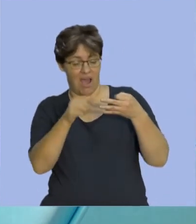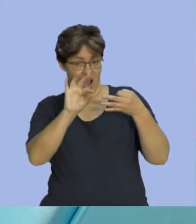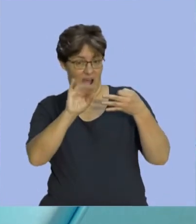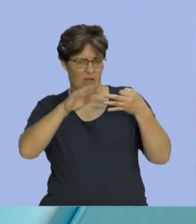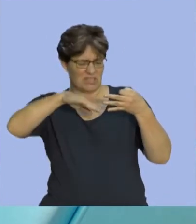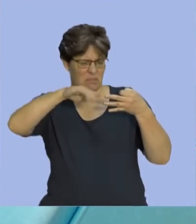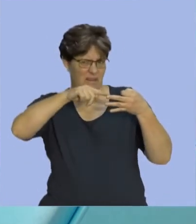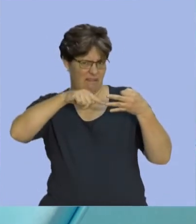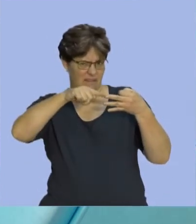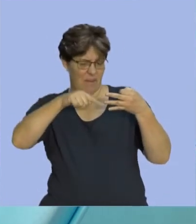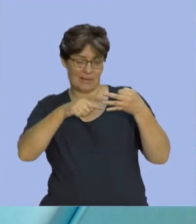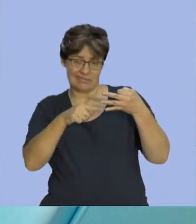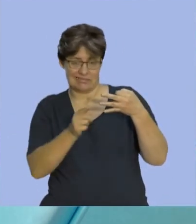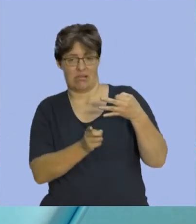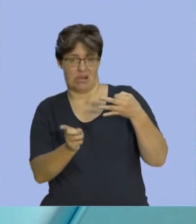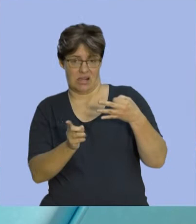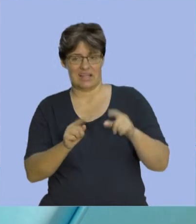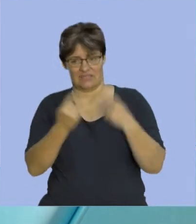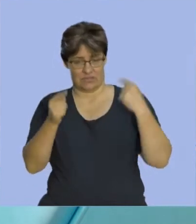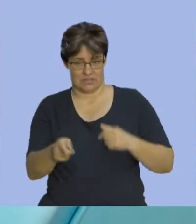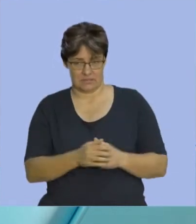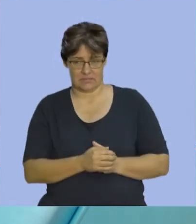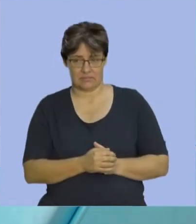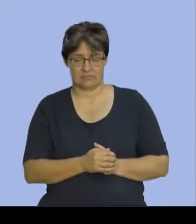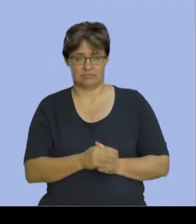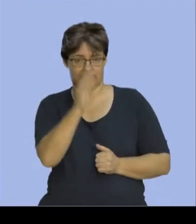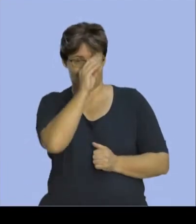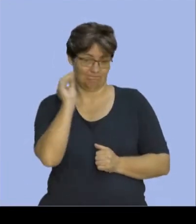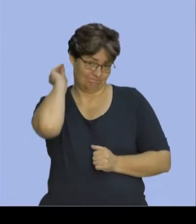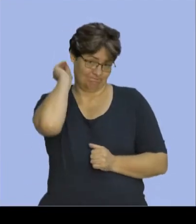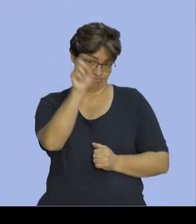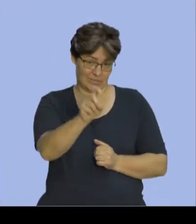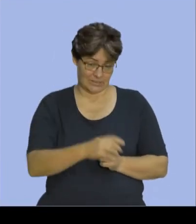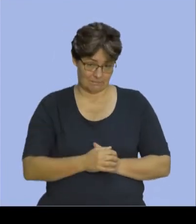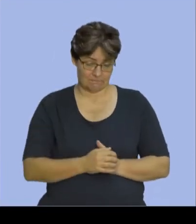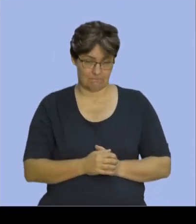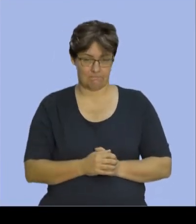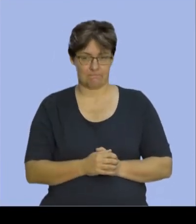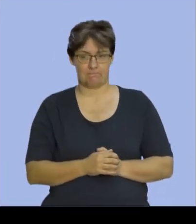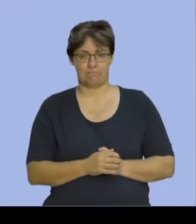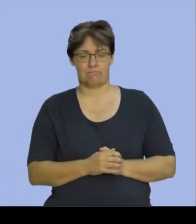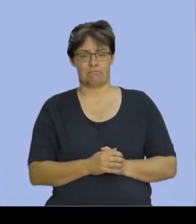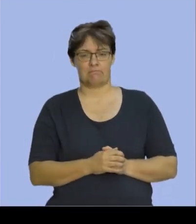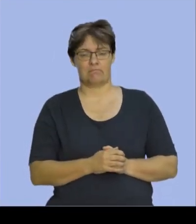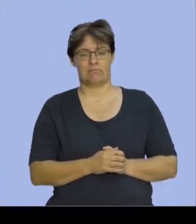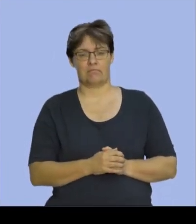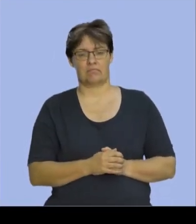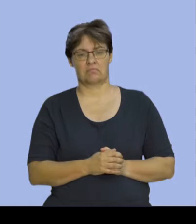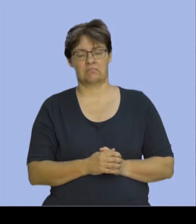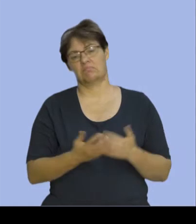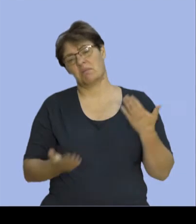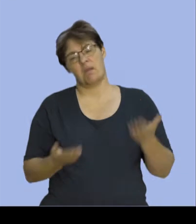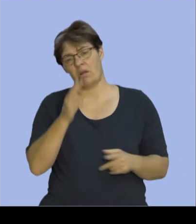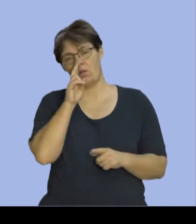it under the concept of tan theta. So that's what you need to please note there. Right, so if I